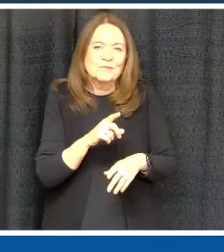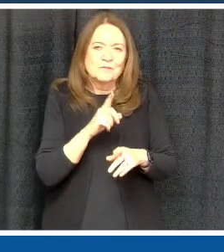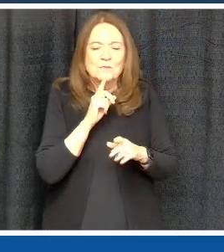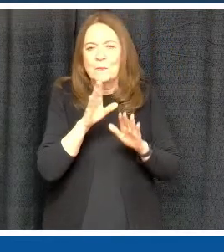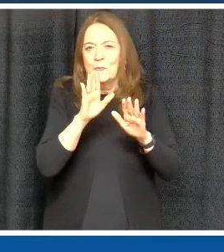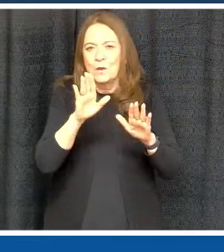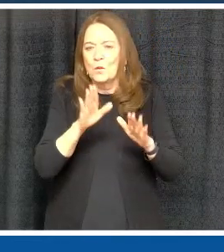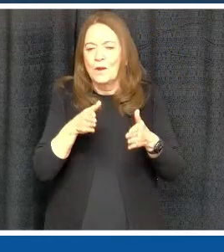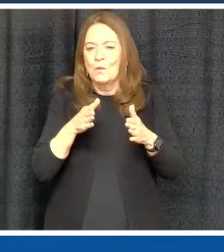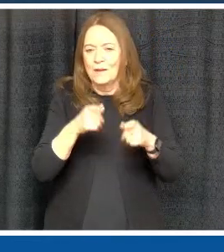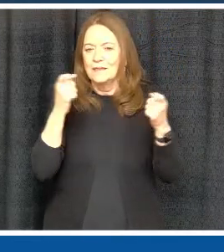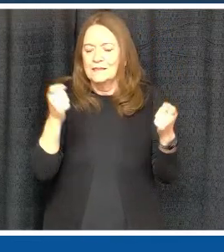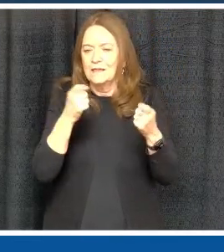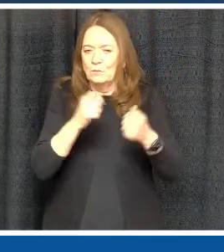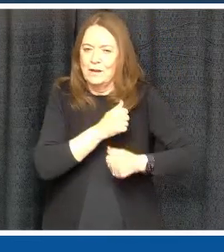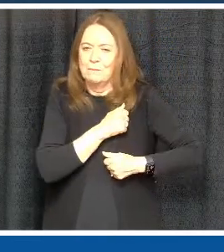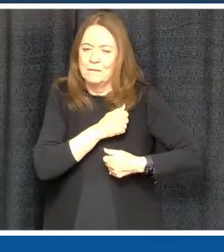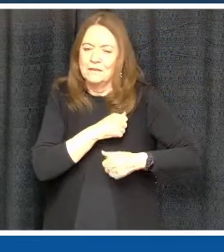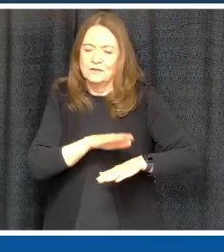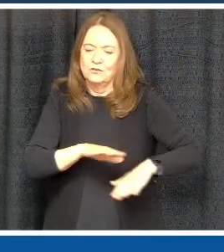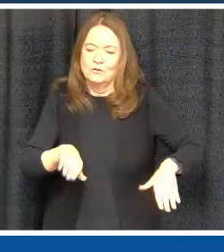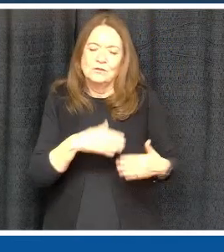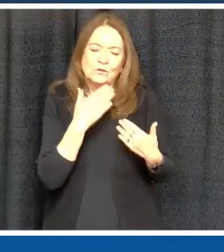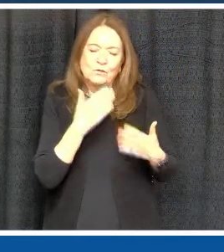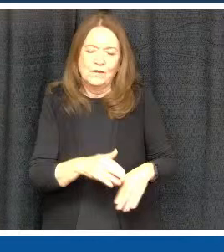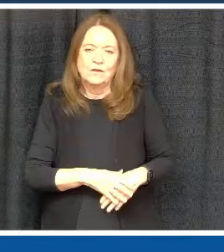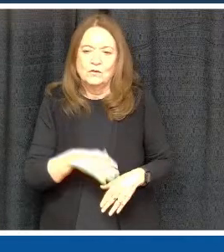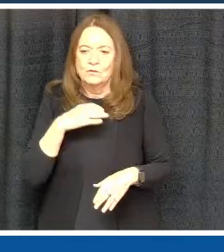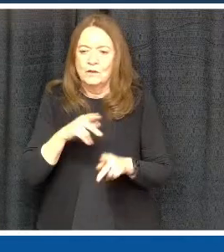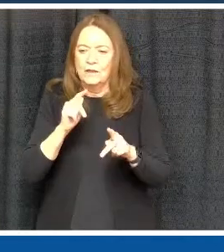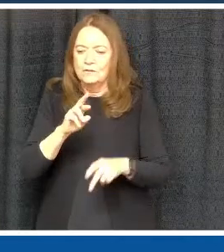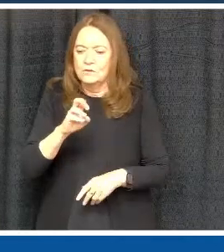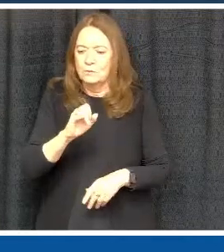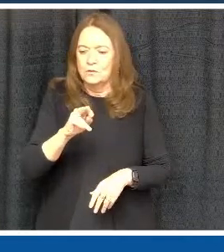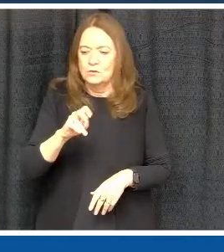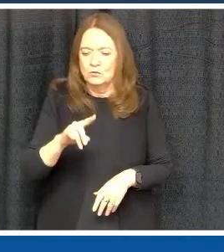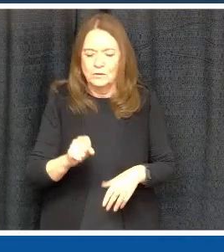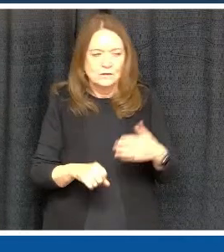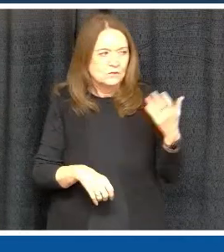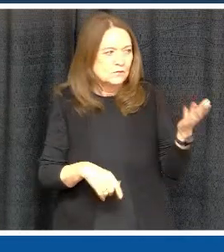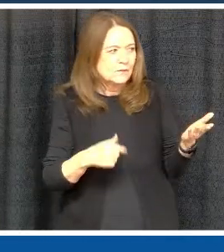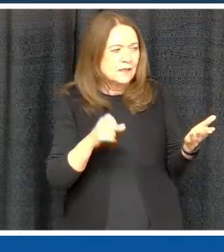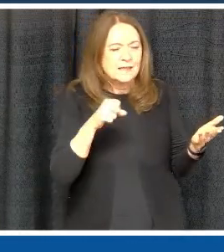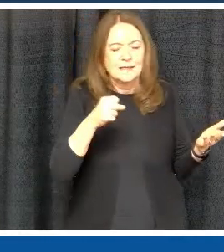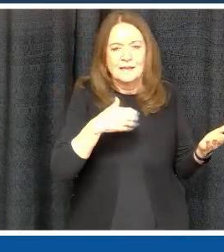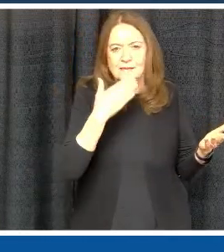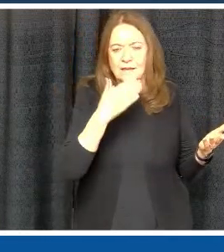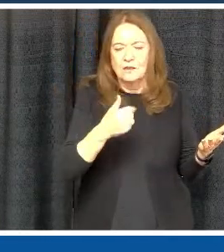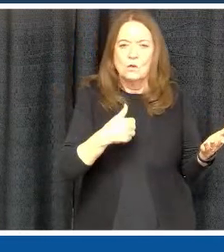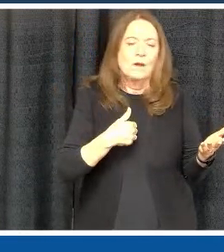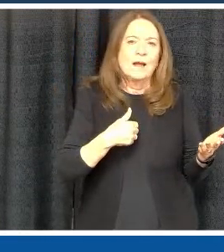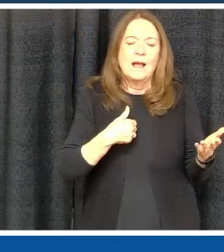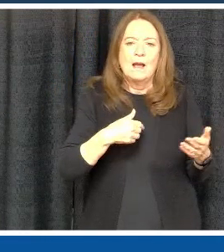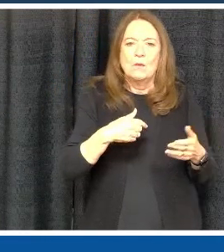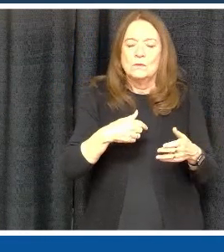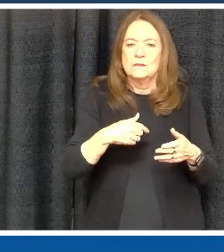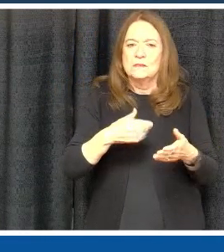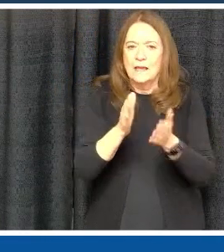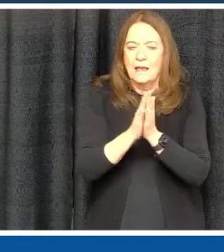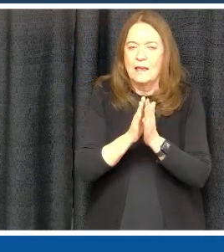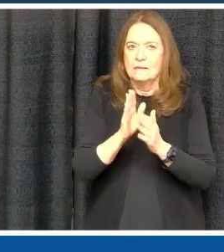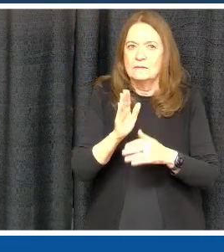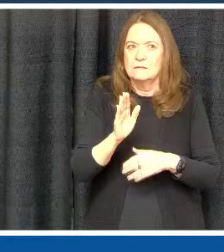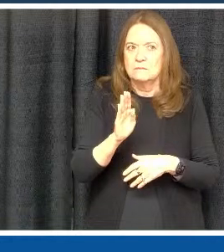to celebrate the military children. So thank you. No, thank you. Councilperson Reynolds, you're recognized. Yes, thank you. I was asked